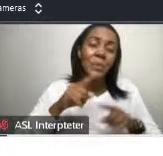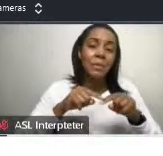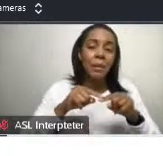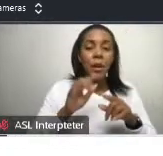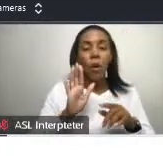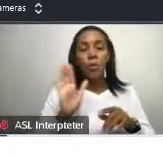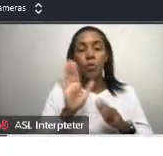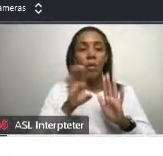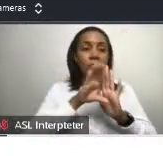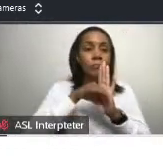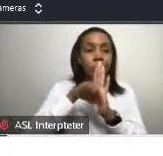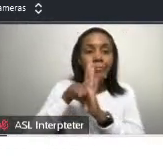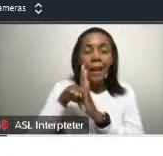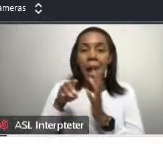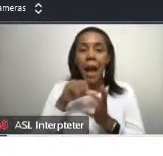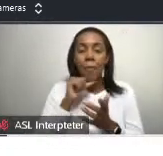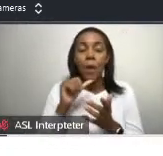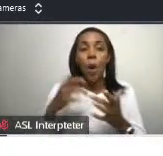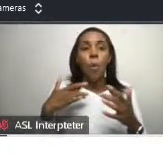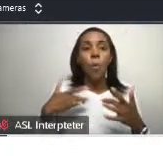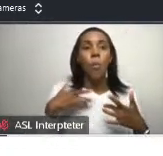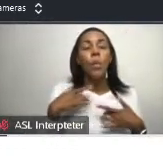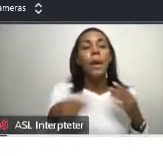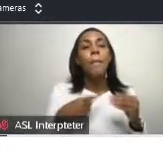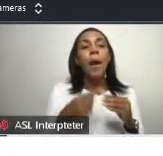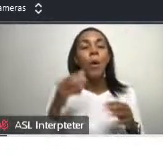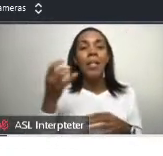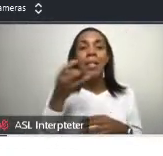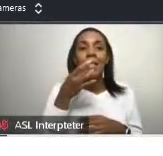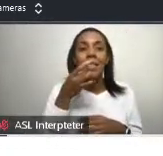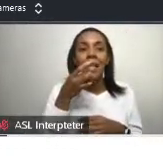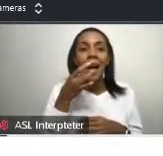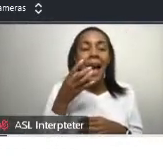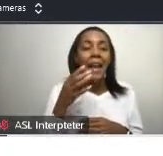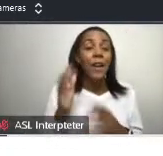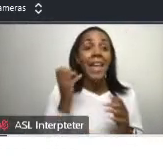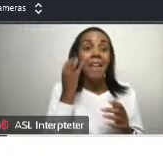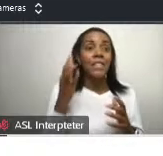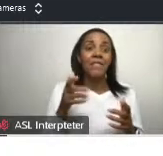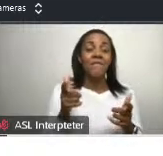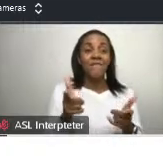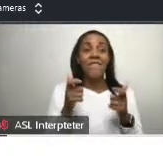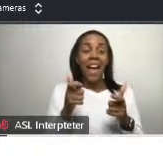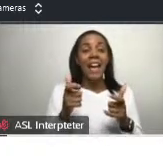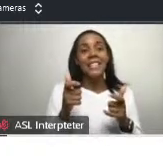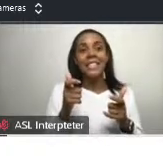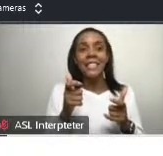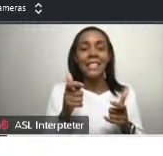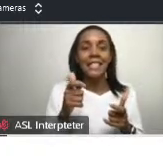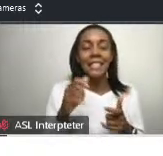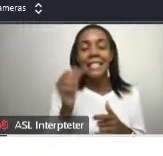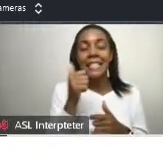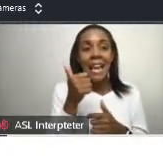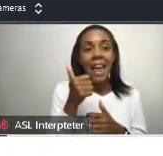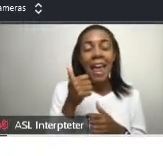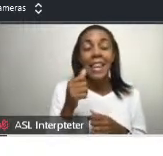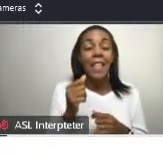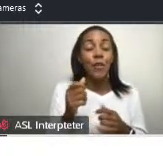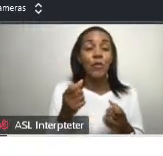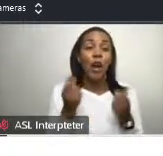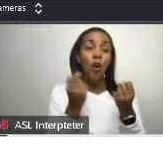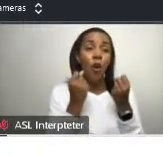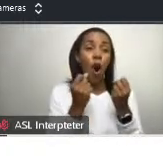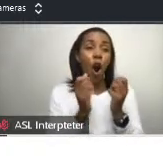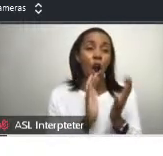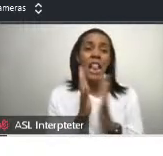know I'm not really worried about lighting. It's more of like, if we're shooting Fast and Furious 10 here, there's car chase scenes being filmed at 1 o'clock in the morning that